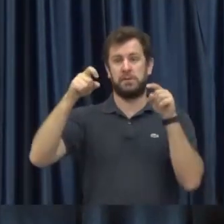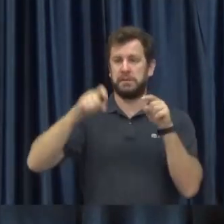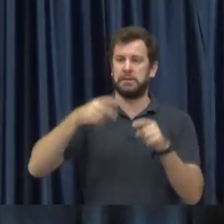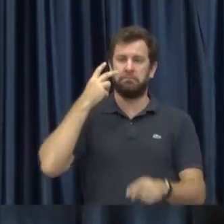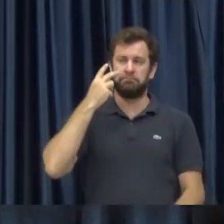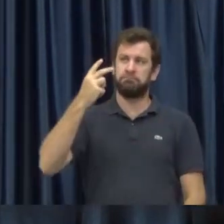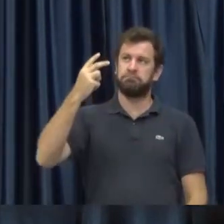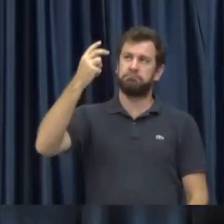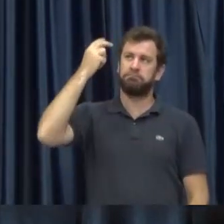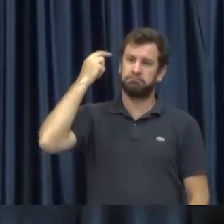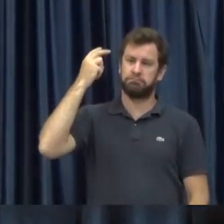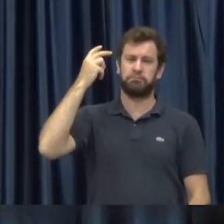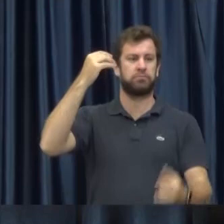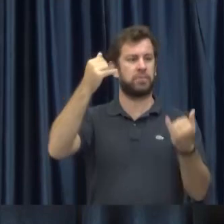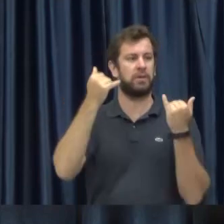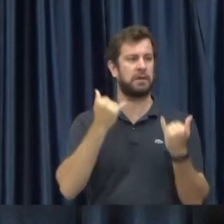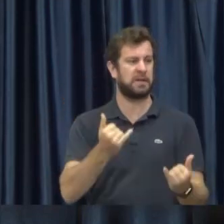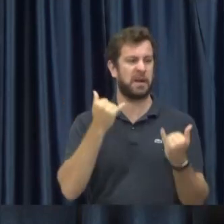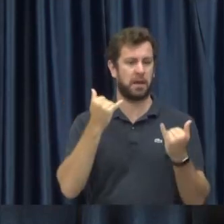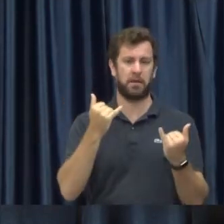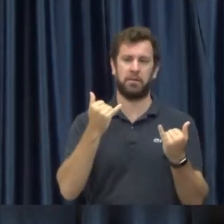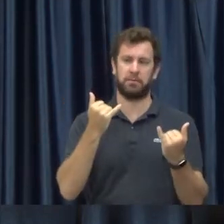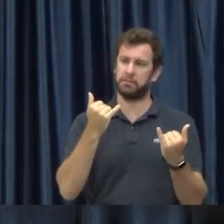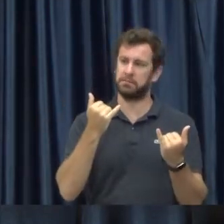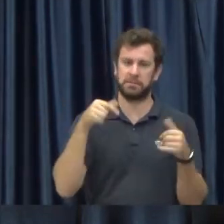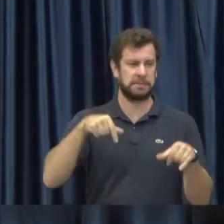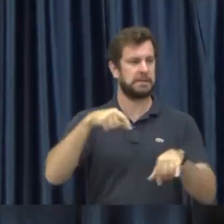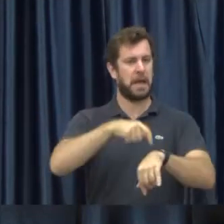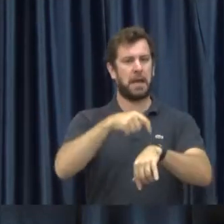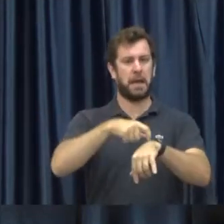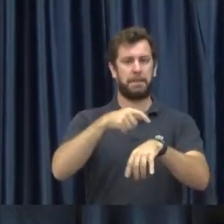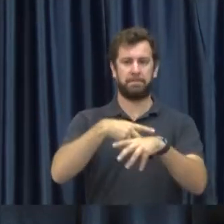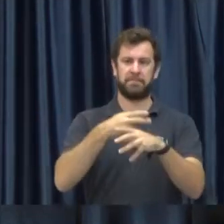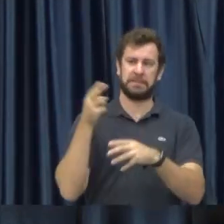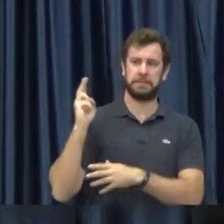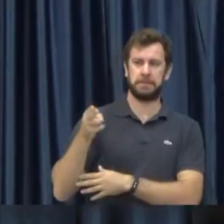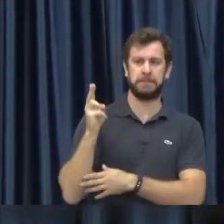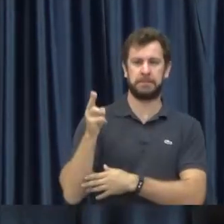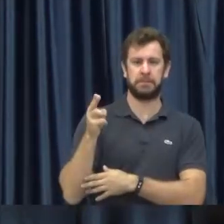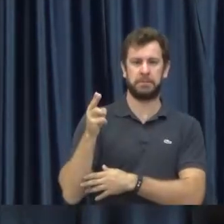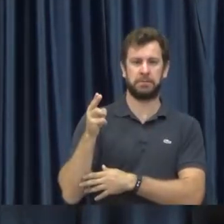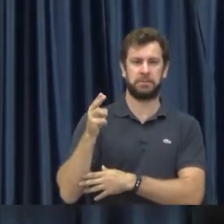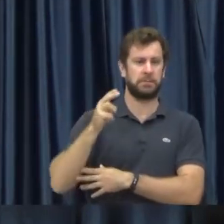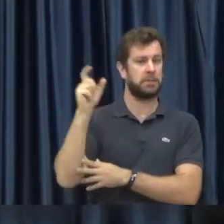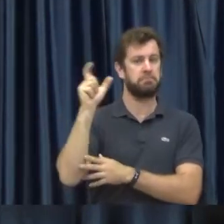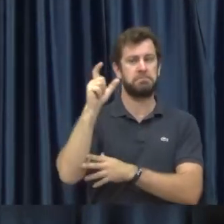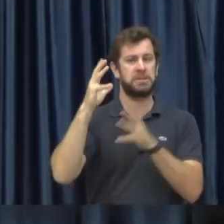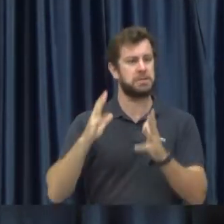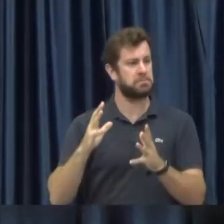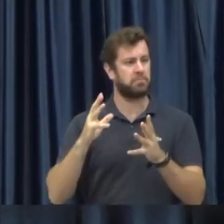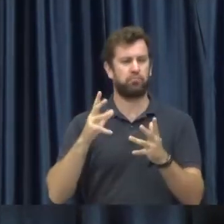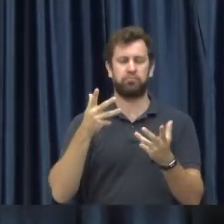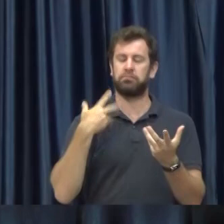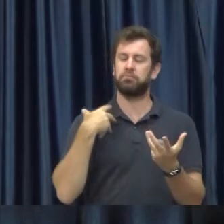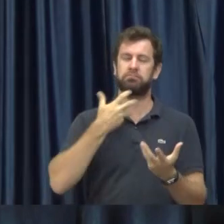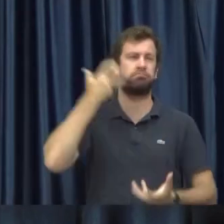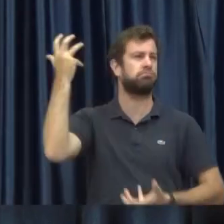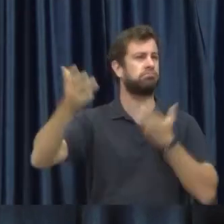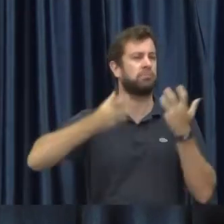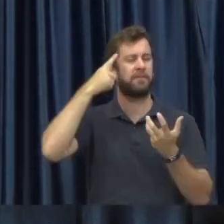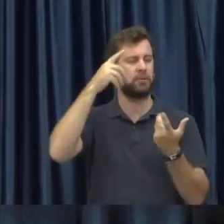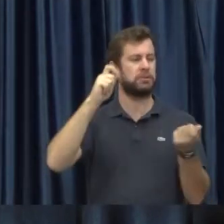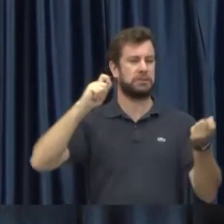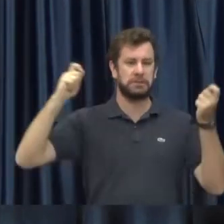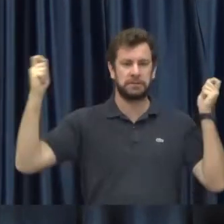this particular time in history, Muslims are crying out for change. We